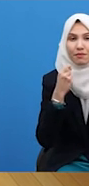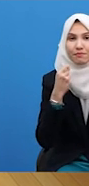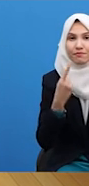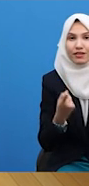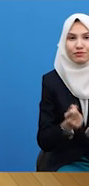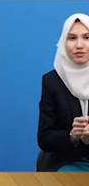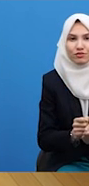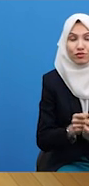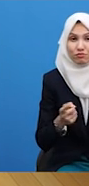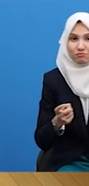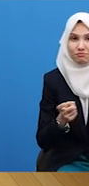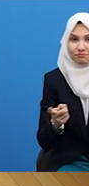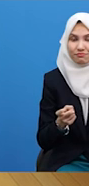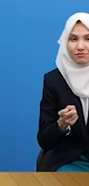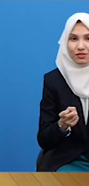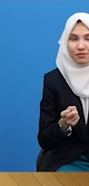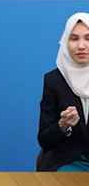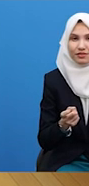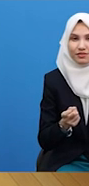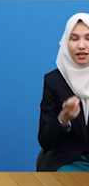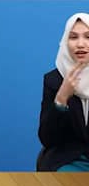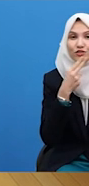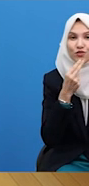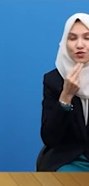control my sugar intake.